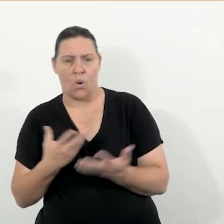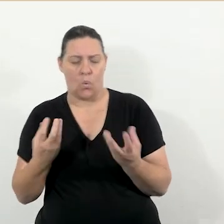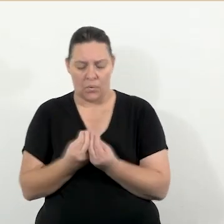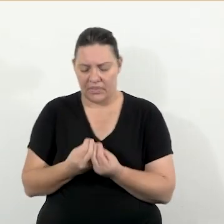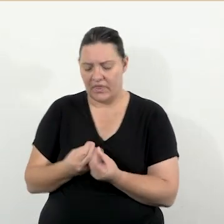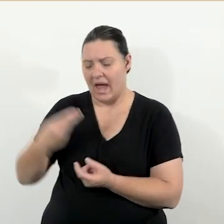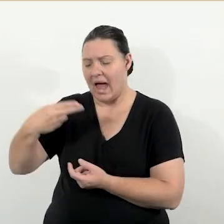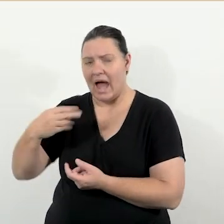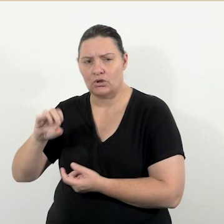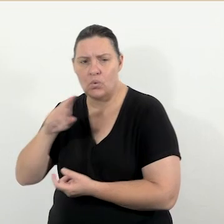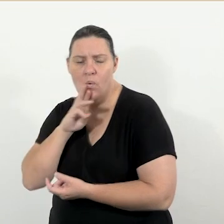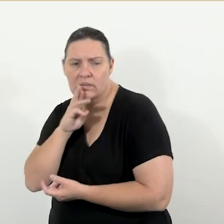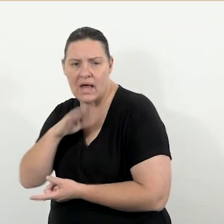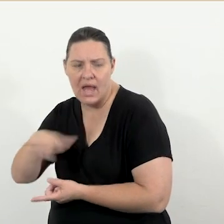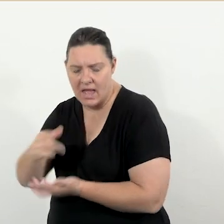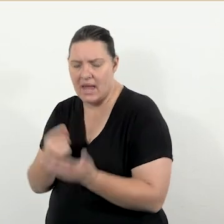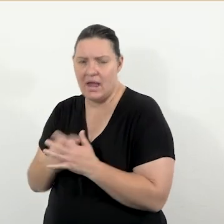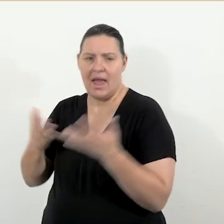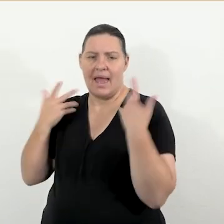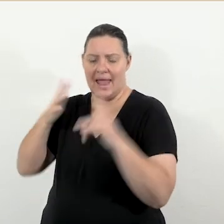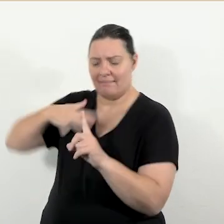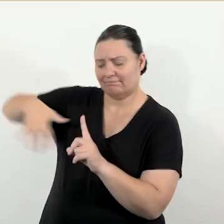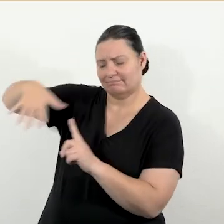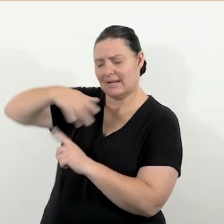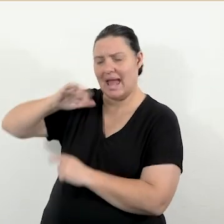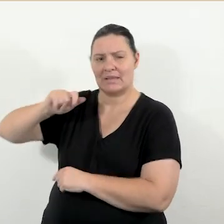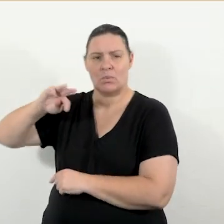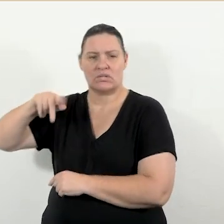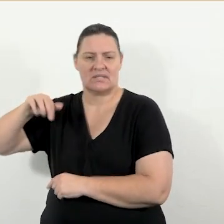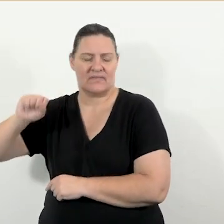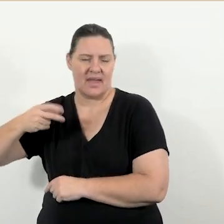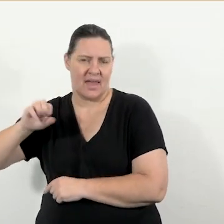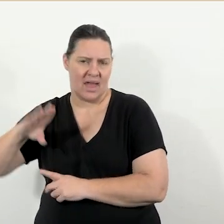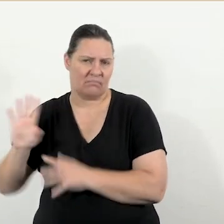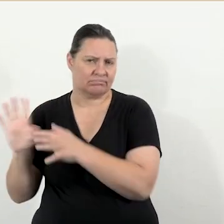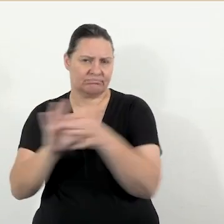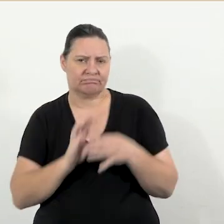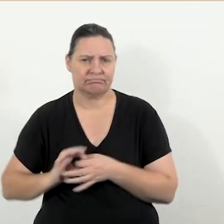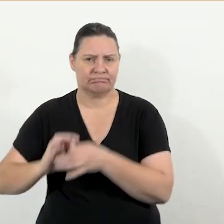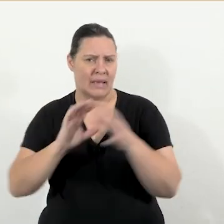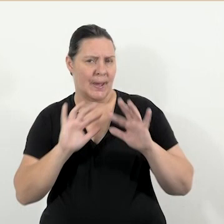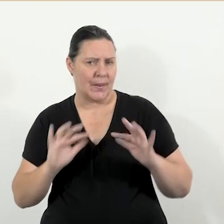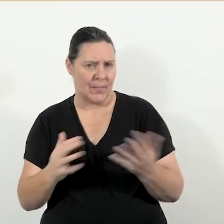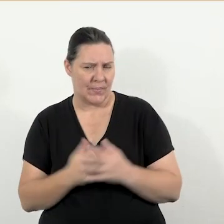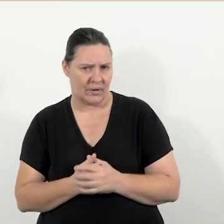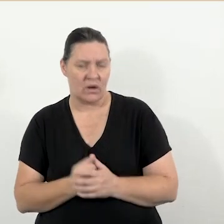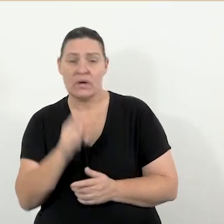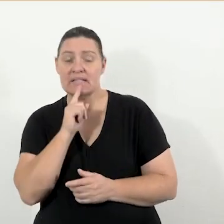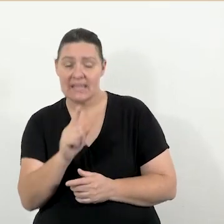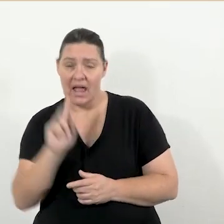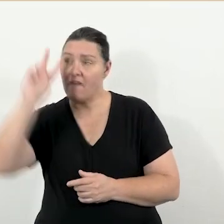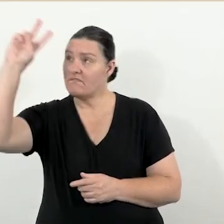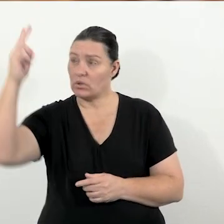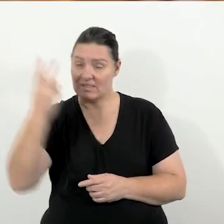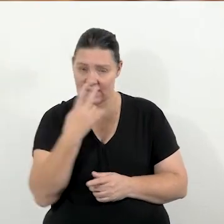it interact with the hydrosphere? And also, how does it interact with the atmosphere? Now, remember, we said